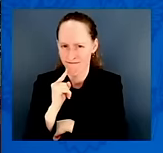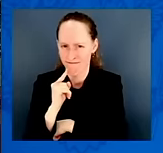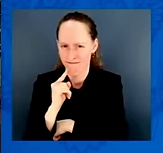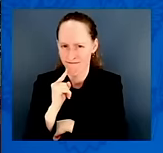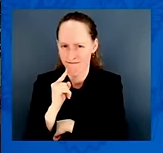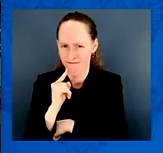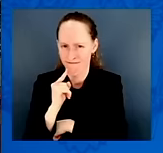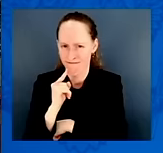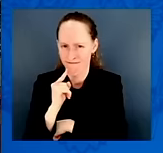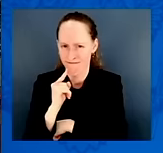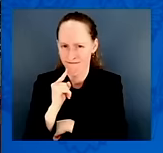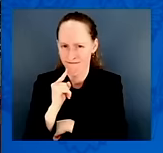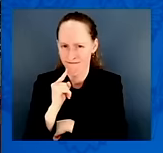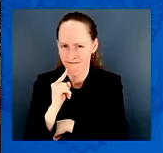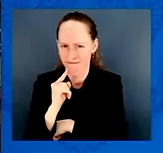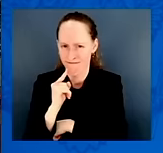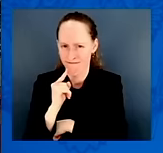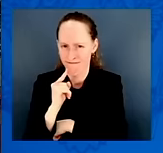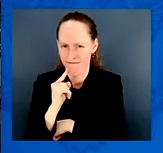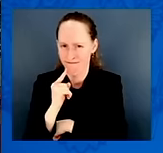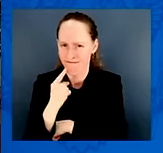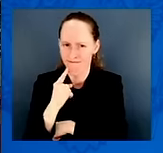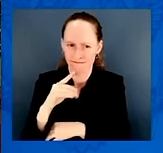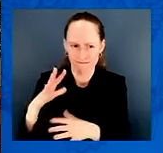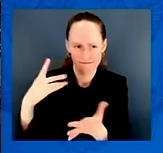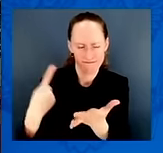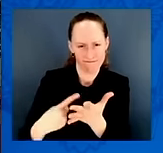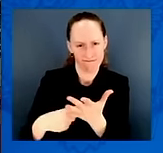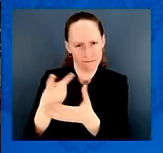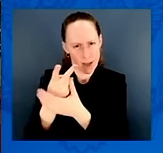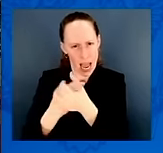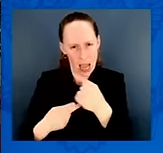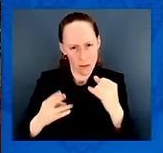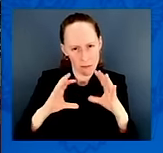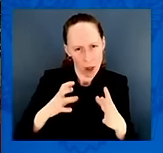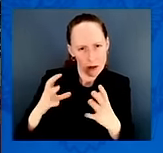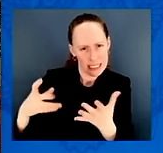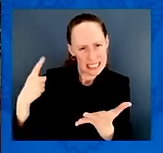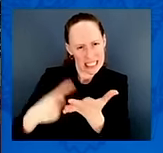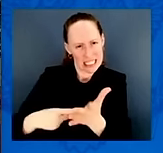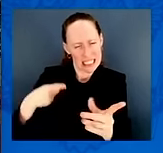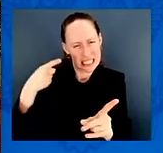him. They should. He's blown it. Oh, you don't think so?